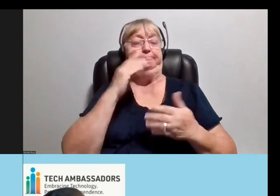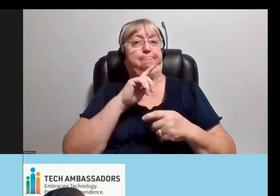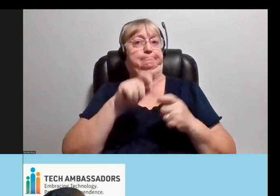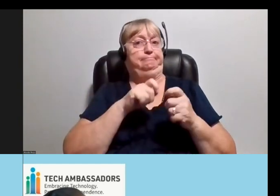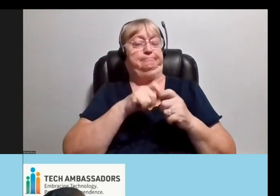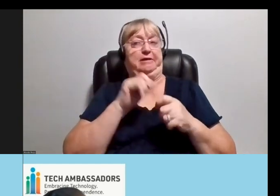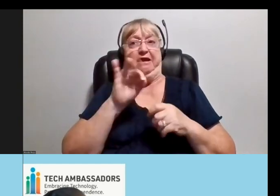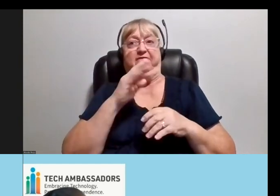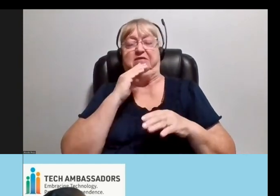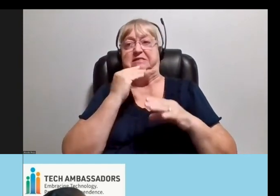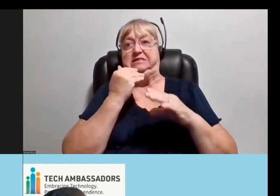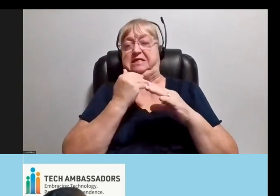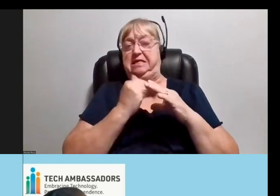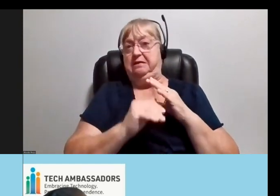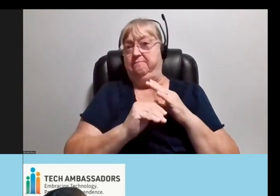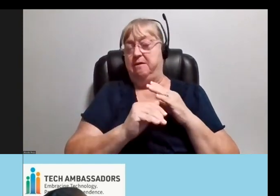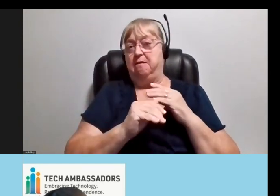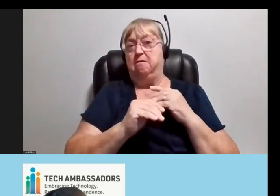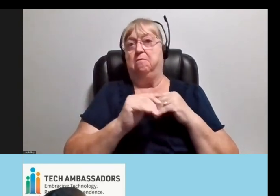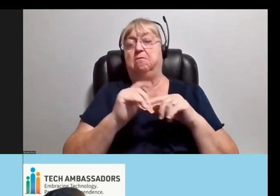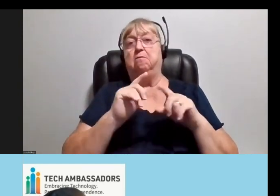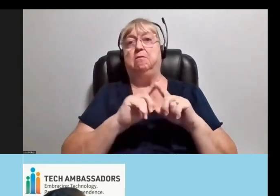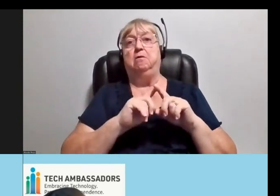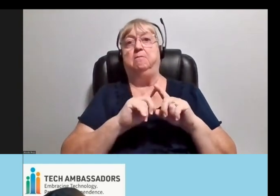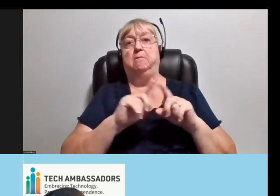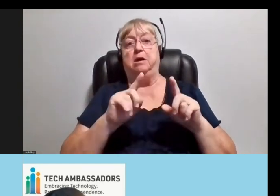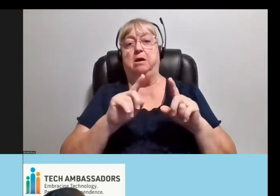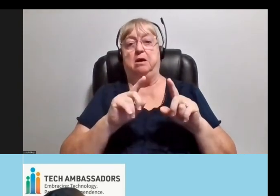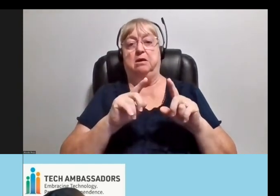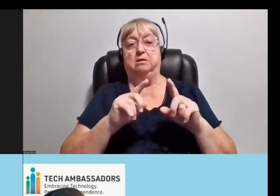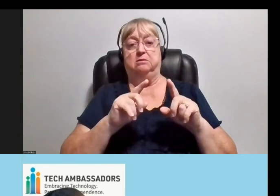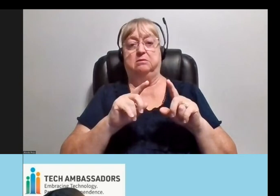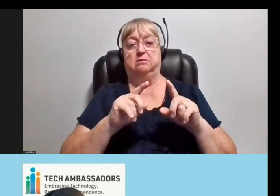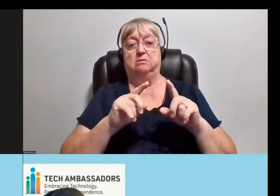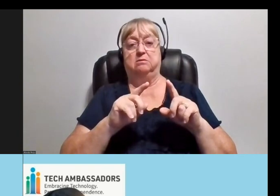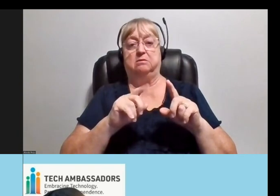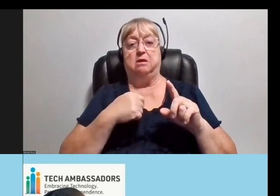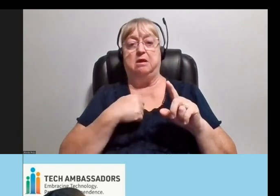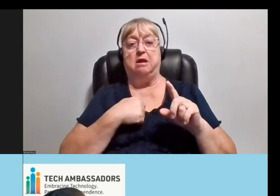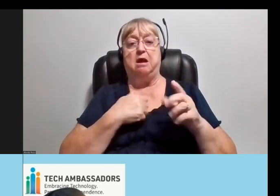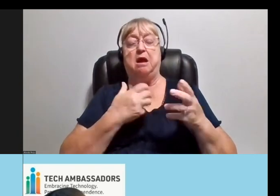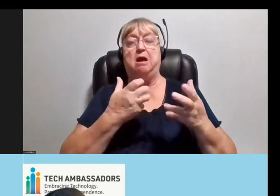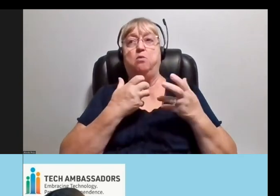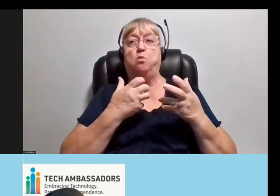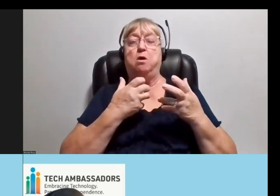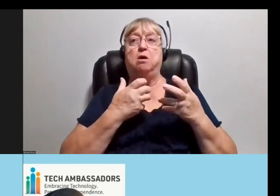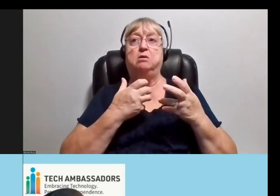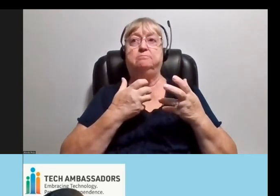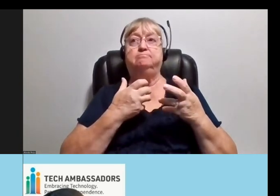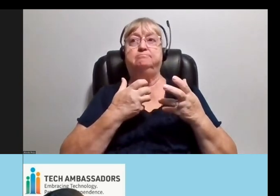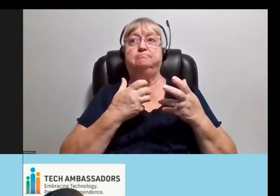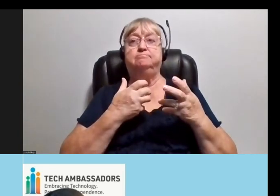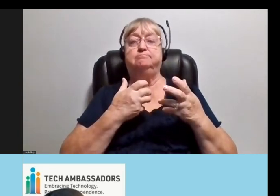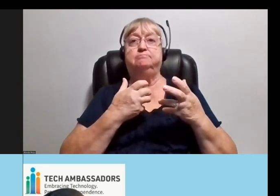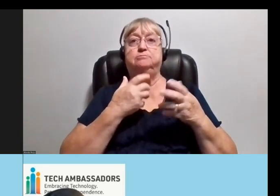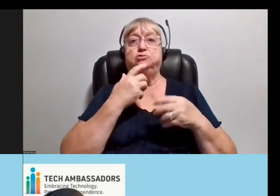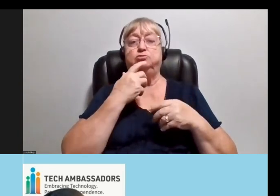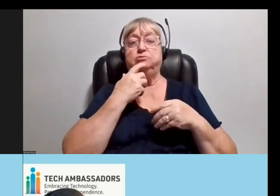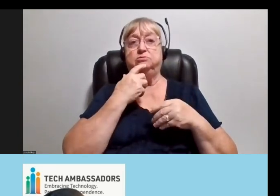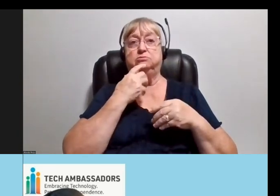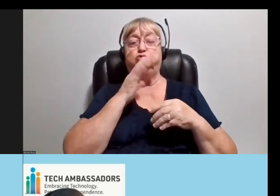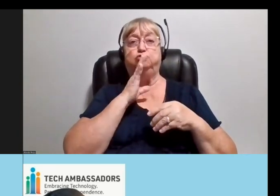it was an email, but just I wanted to say